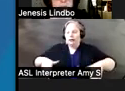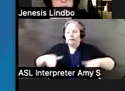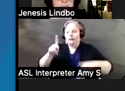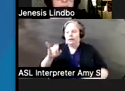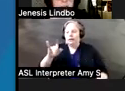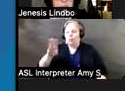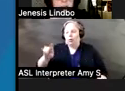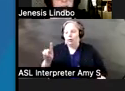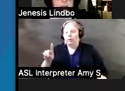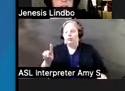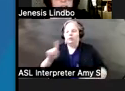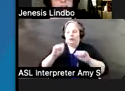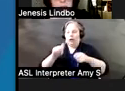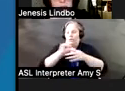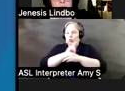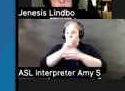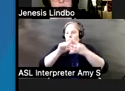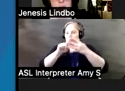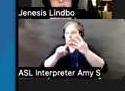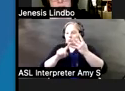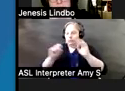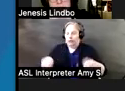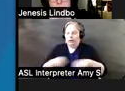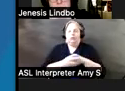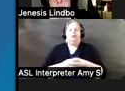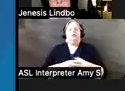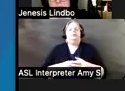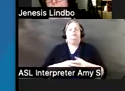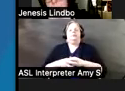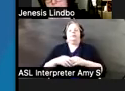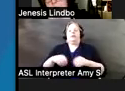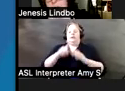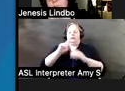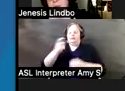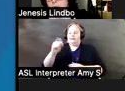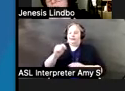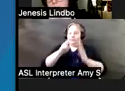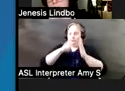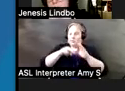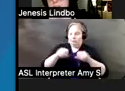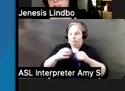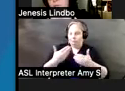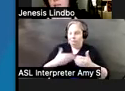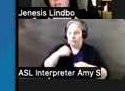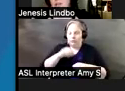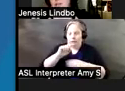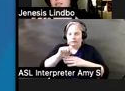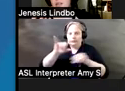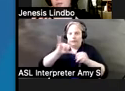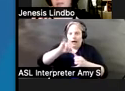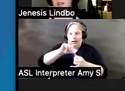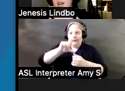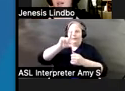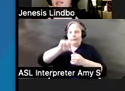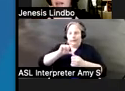things. Text readability with size adjustments, can information be processed? Can you get the gist